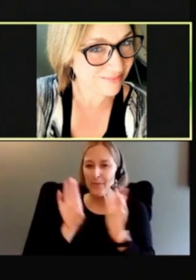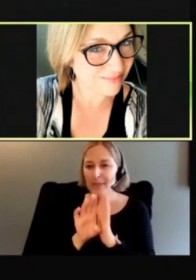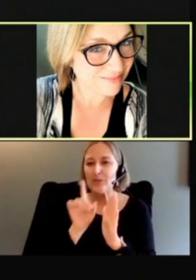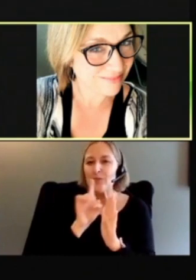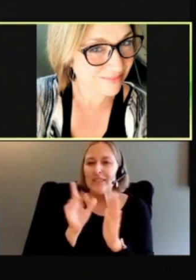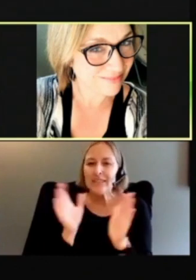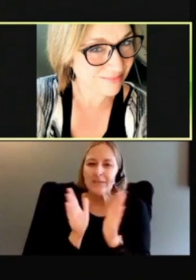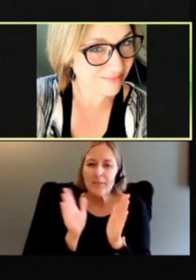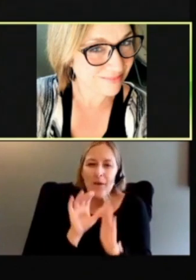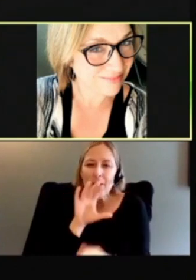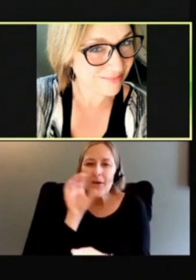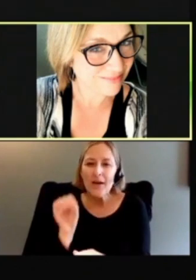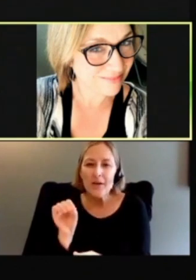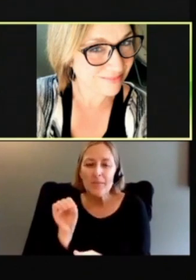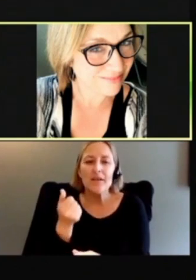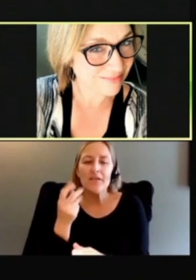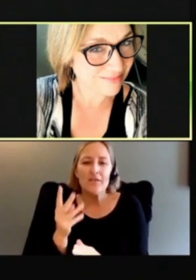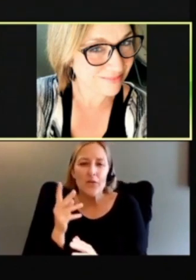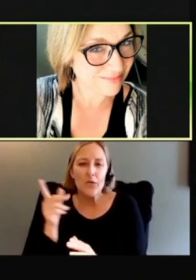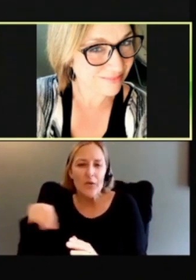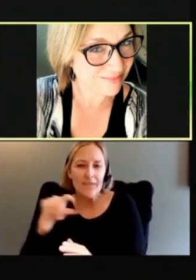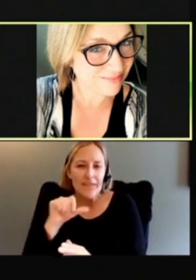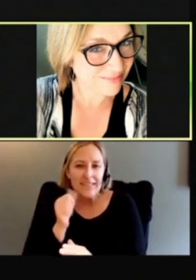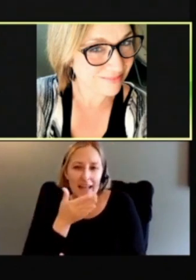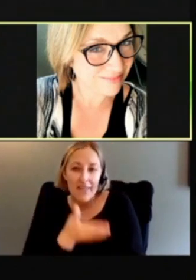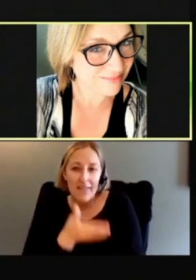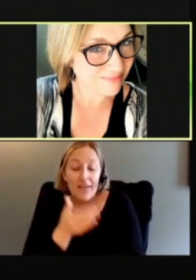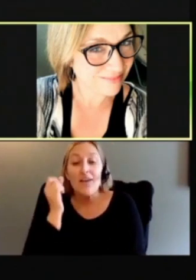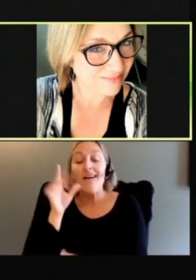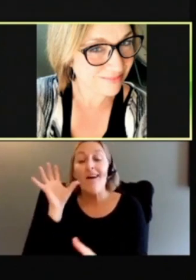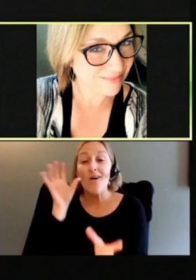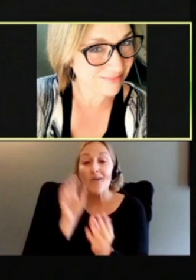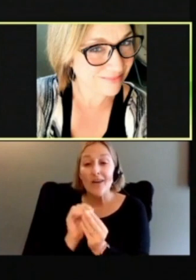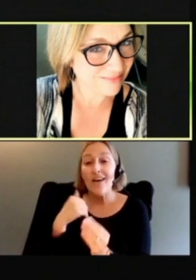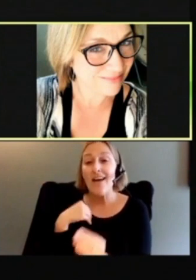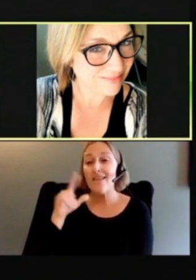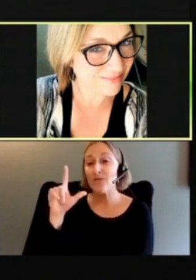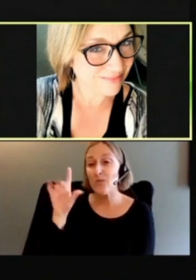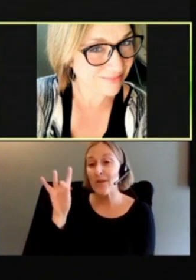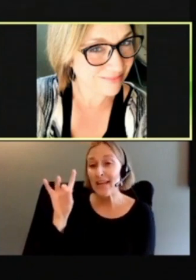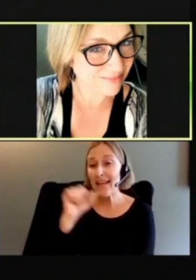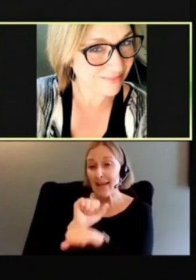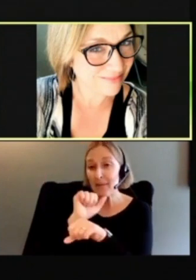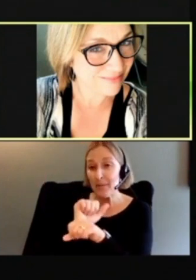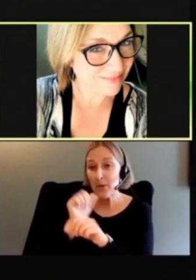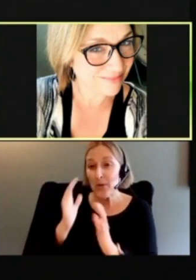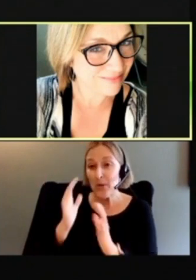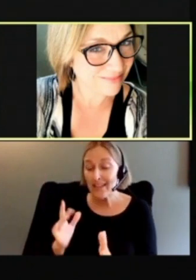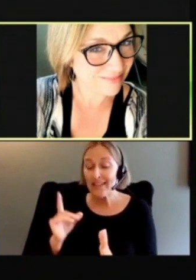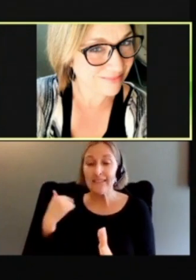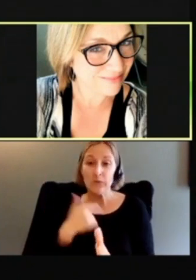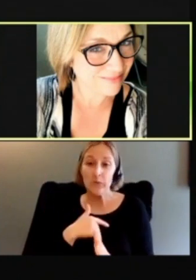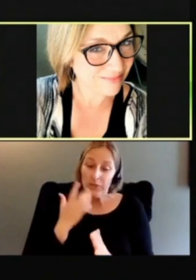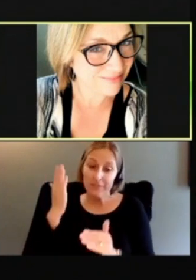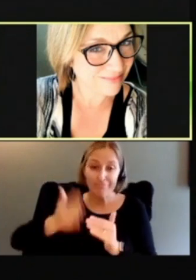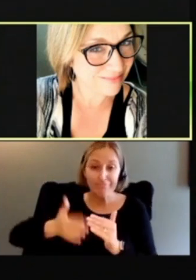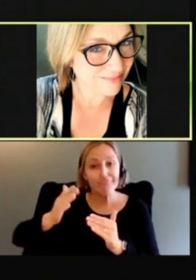in this picture, but there's only 28 of us. So we get things done very